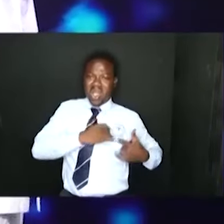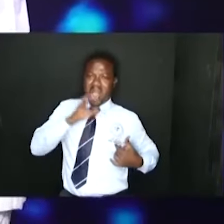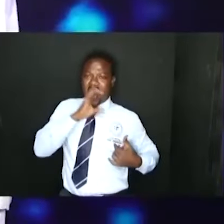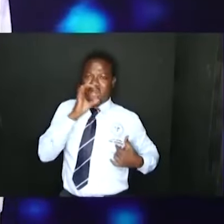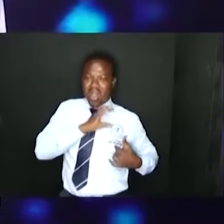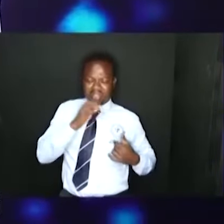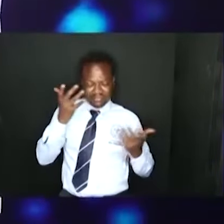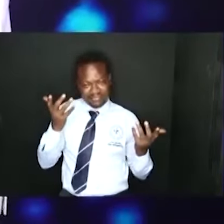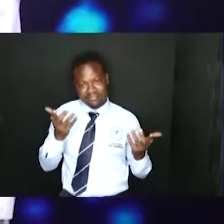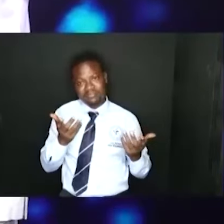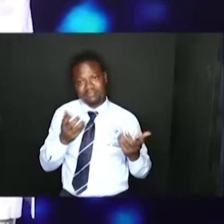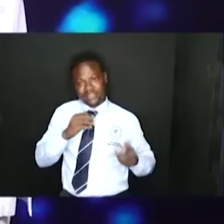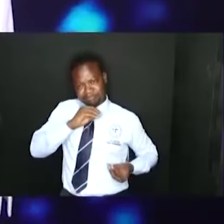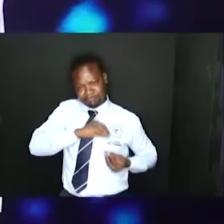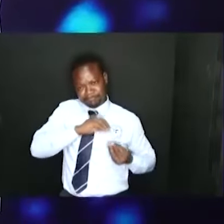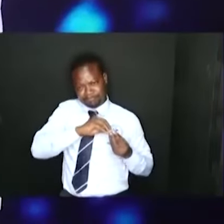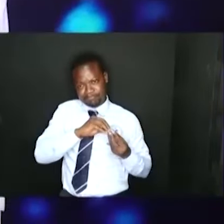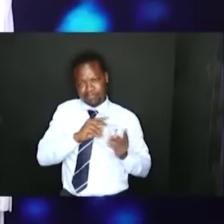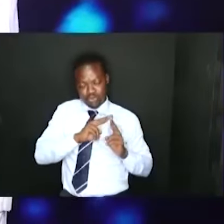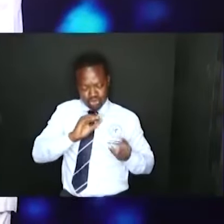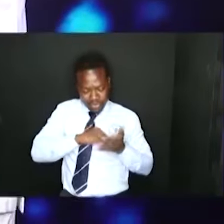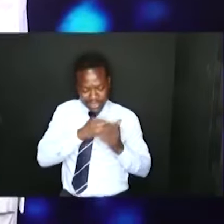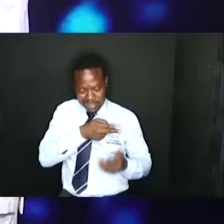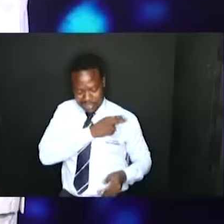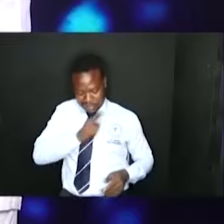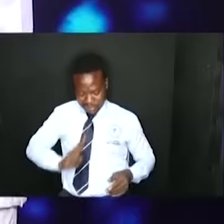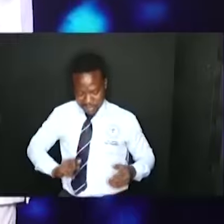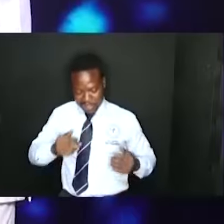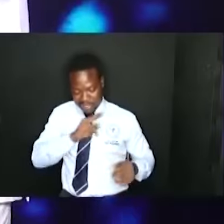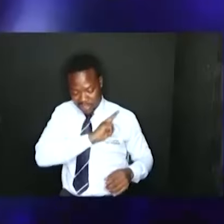so there was some kind of bitter feeling in